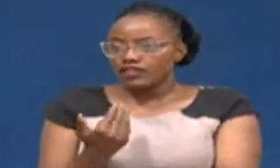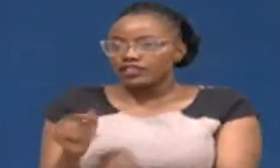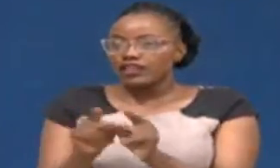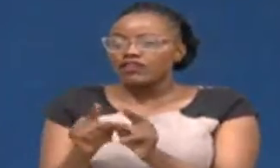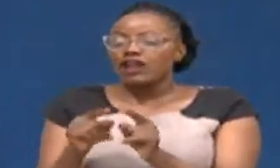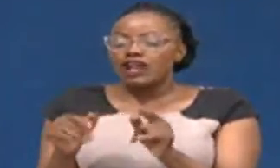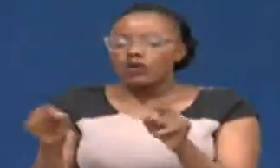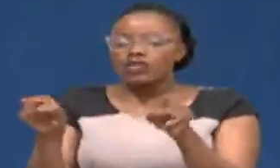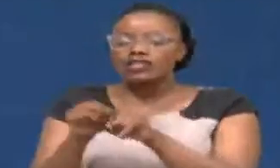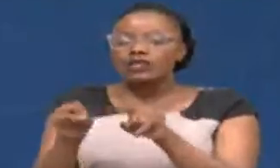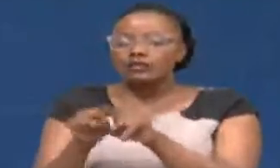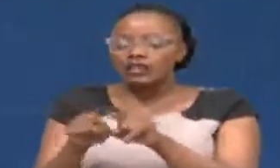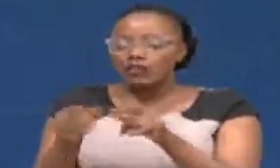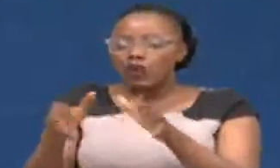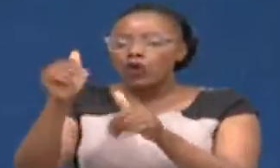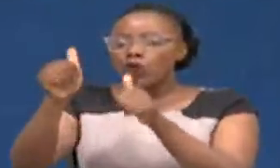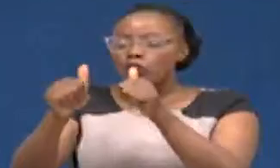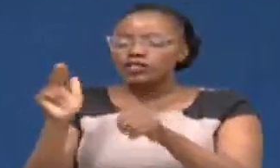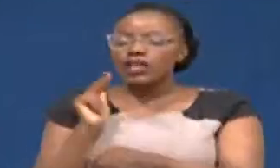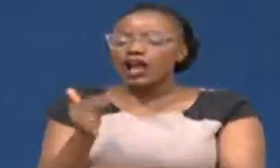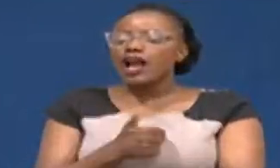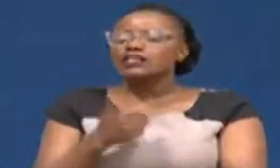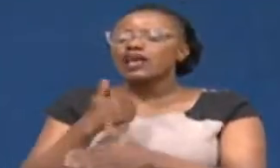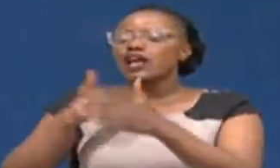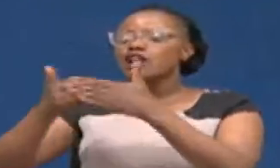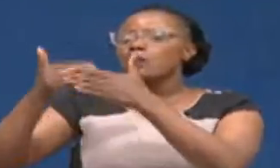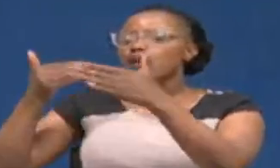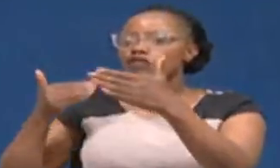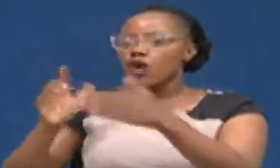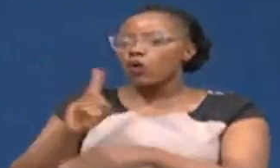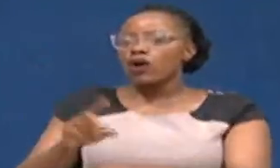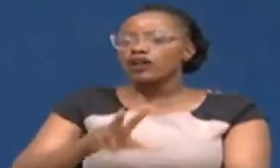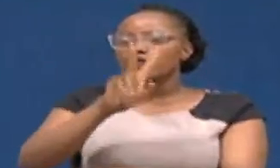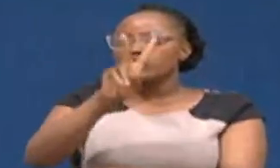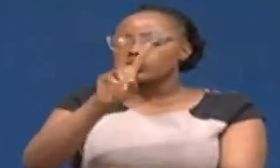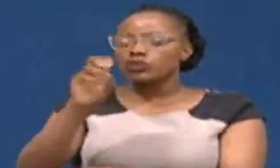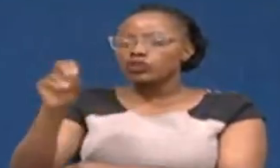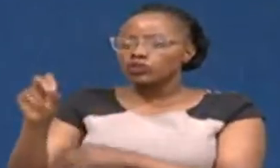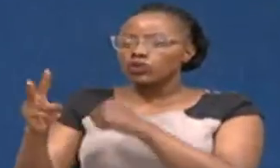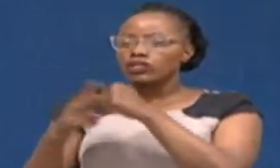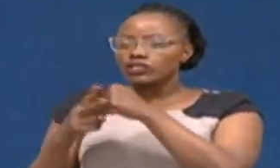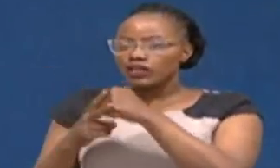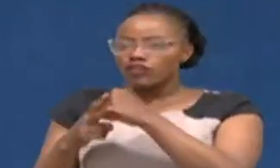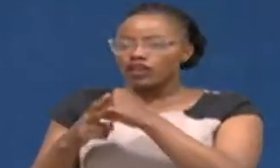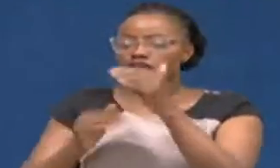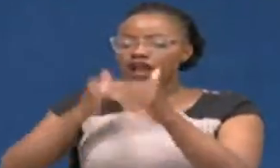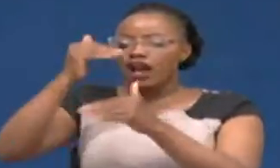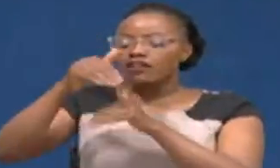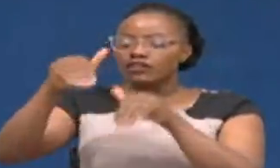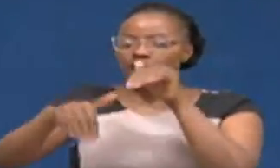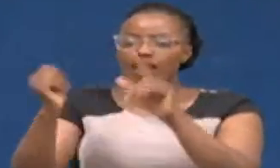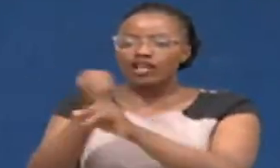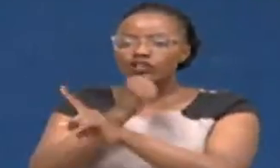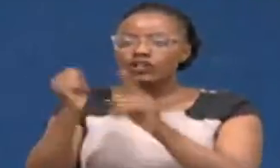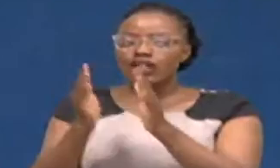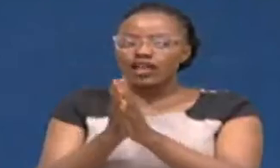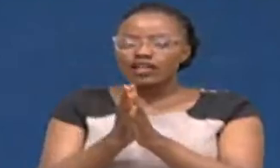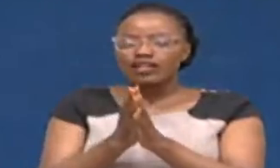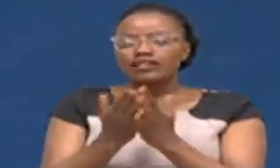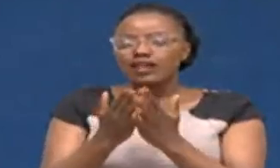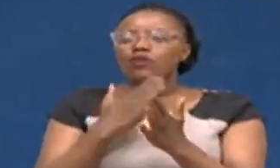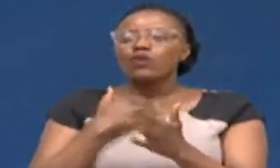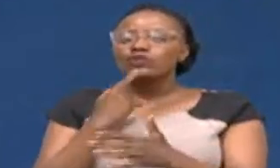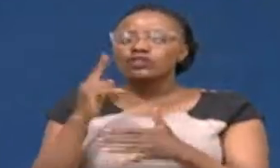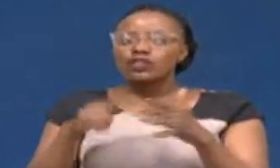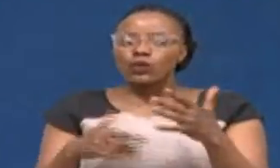we are on the same path that we were in the 2007 post-election violence. Yeah. And Trevor, I